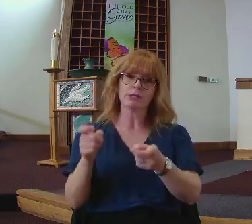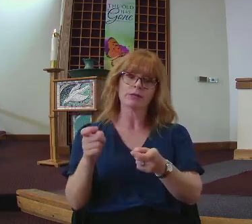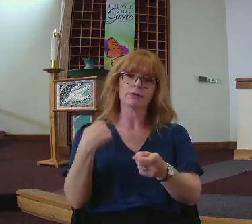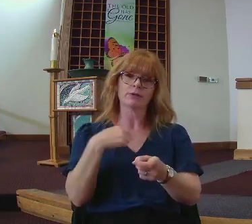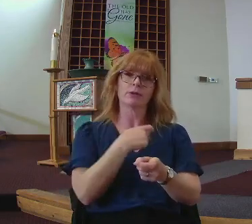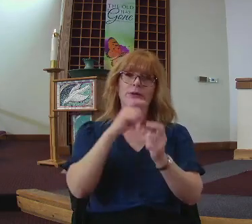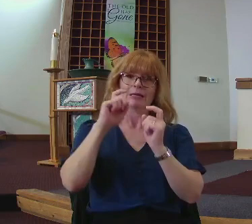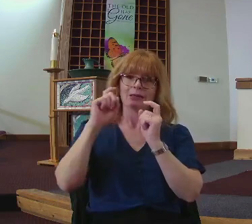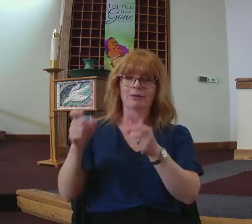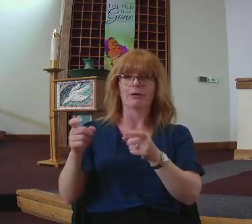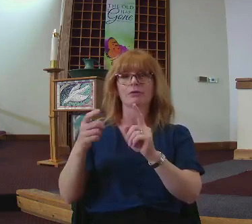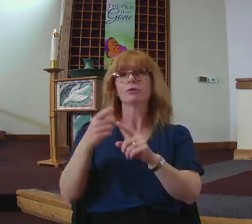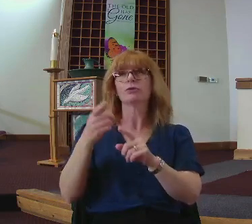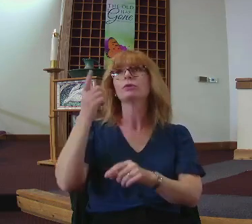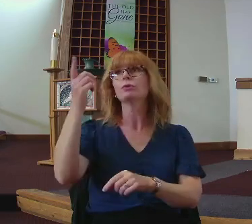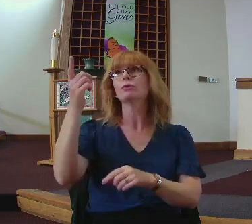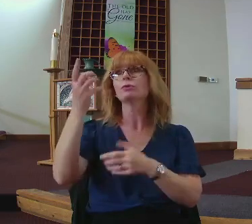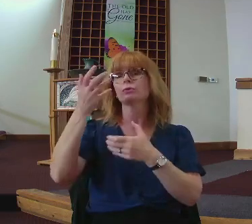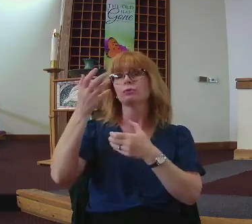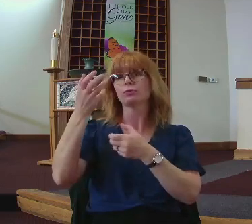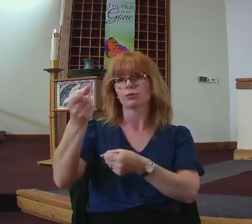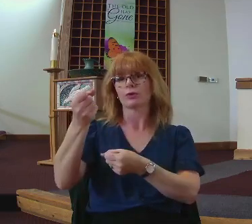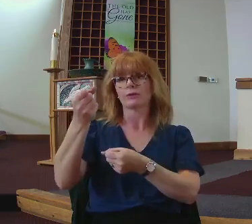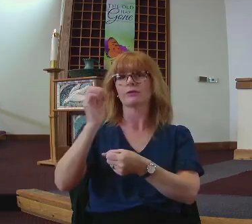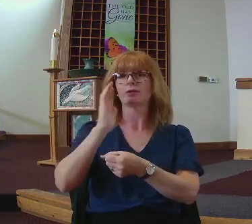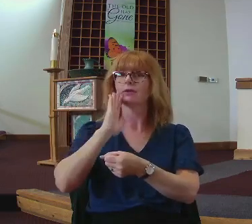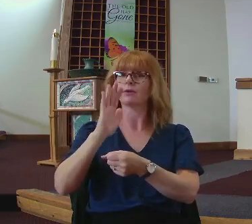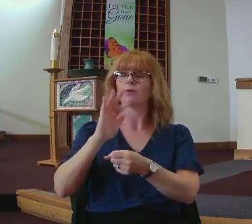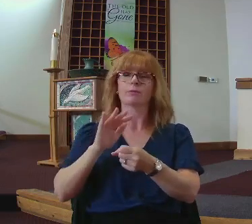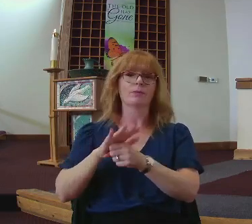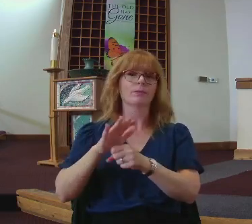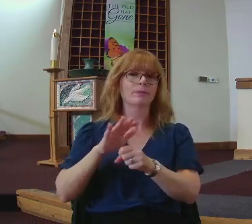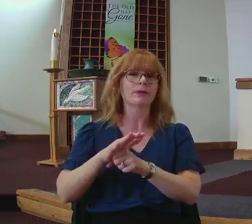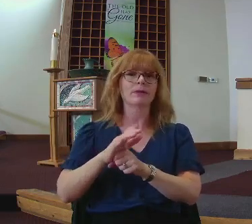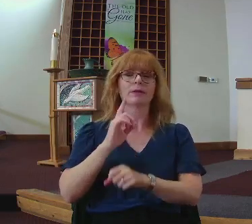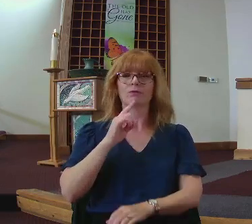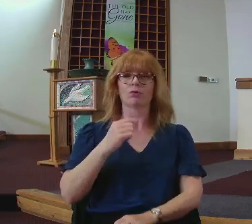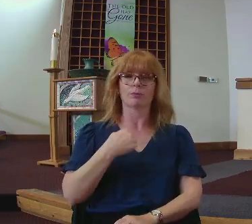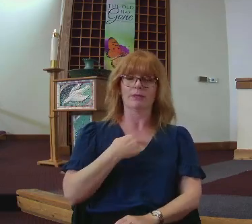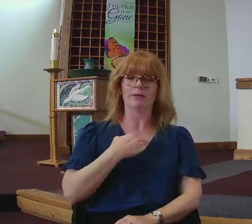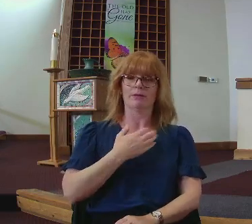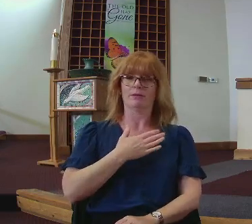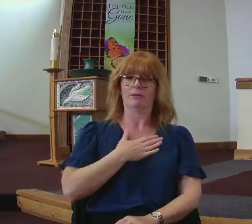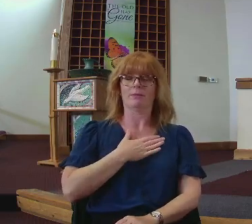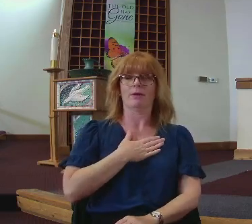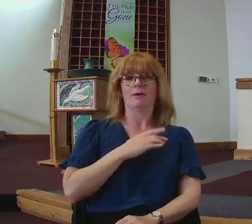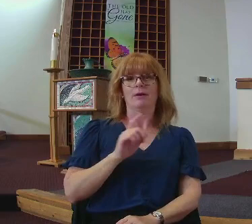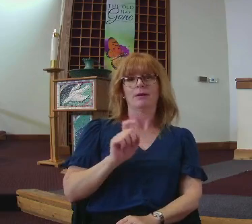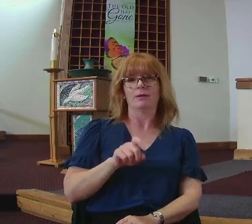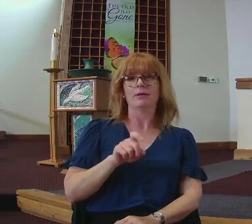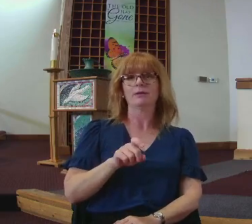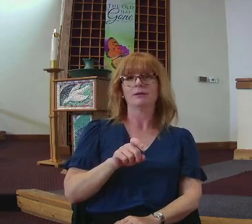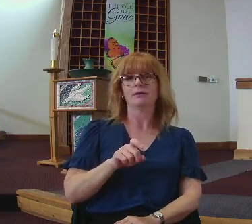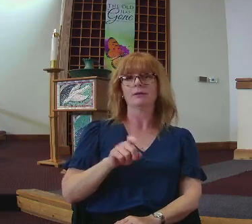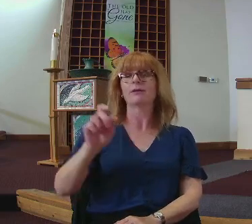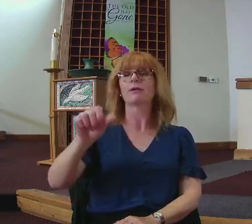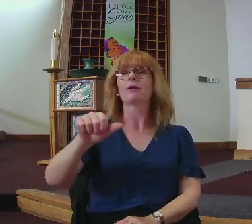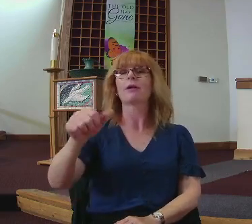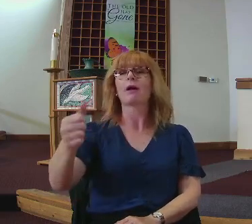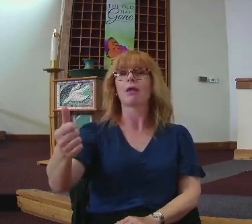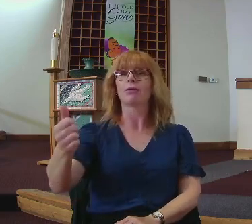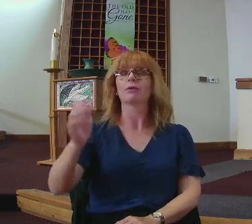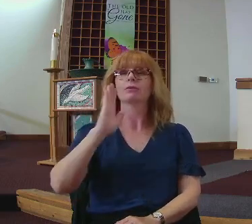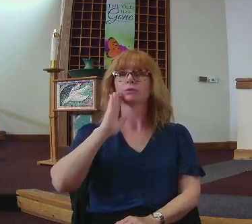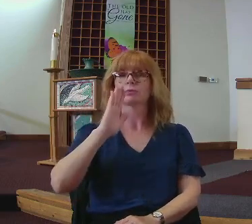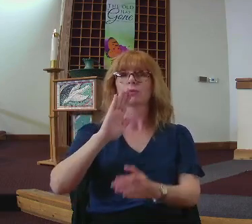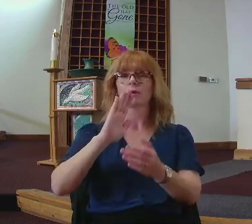you, trusting that there will still be enough for me and my needs, and that others will come to